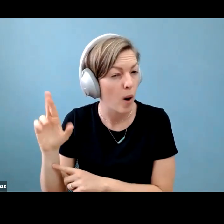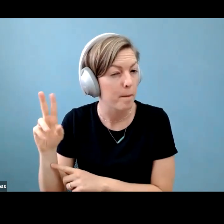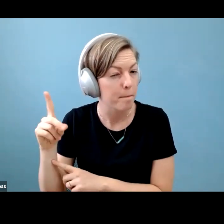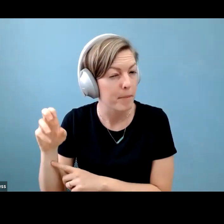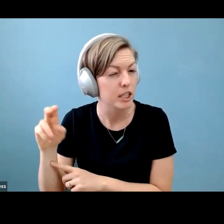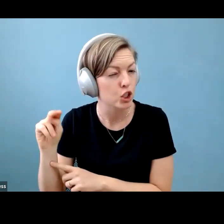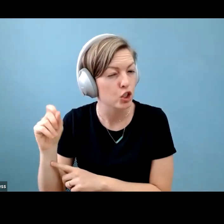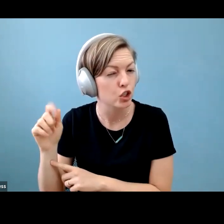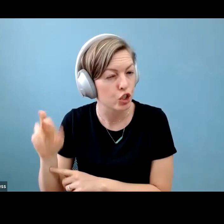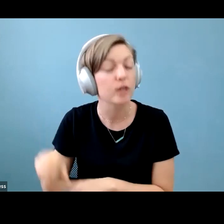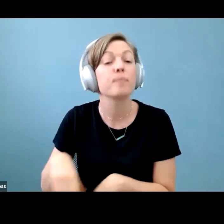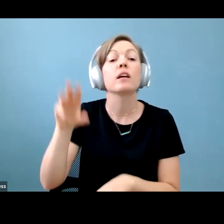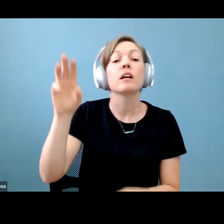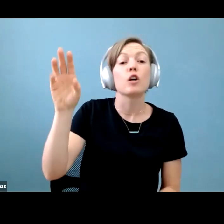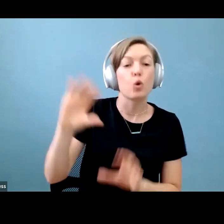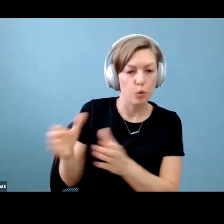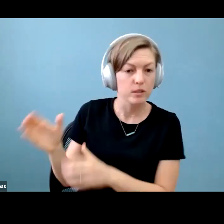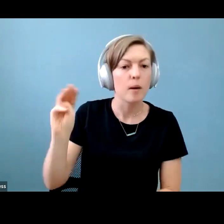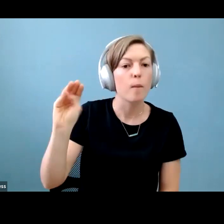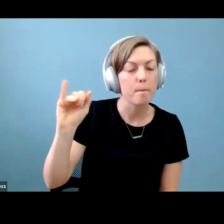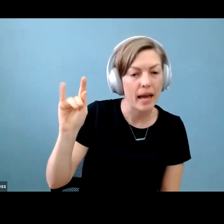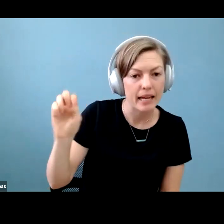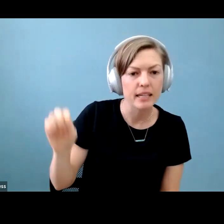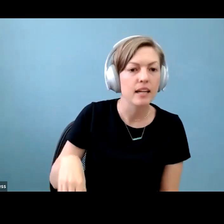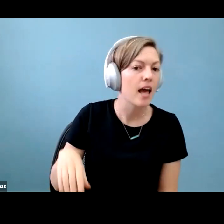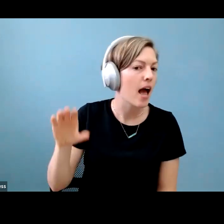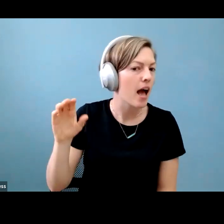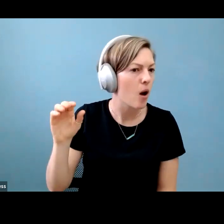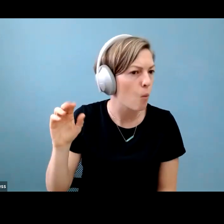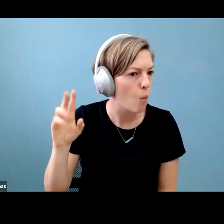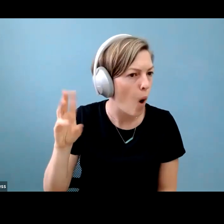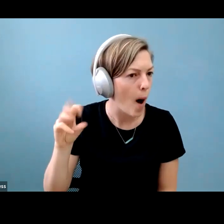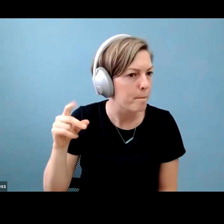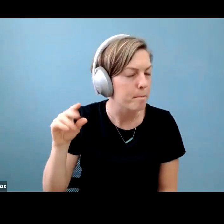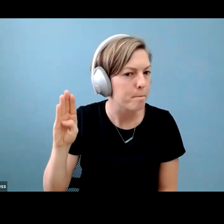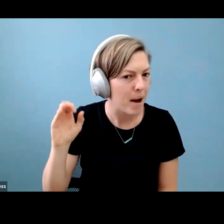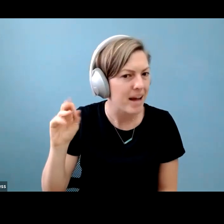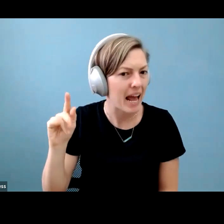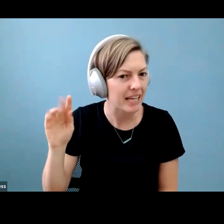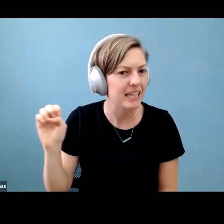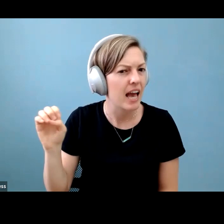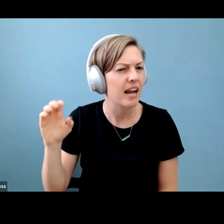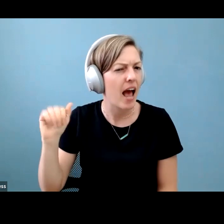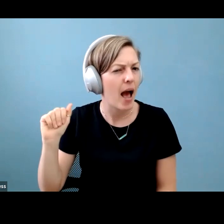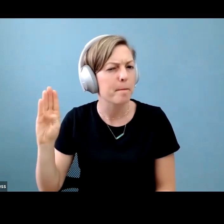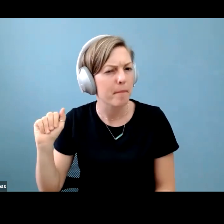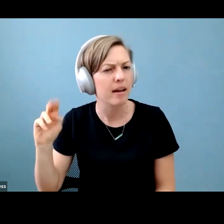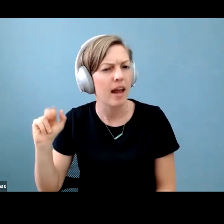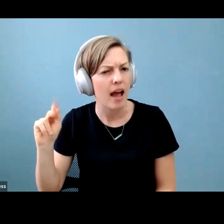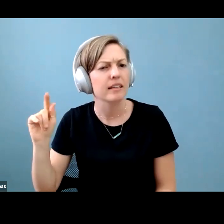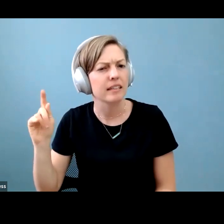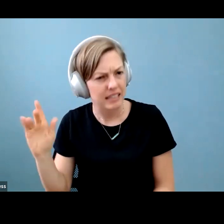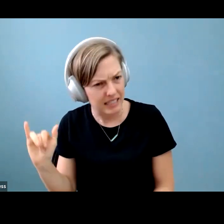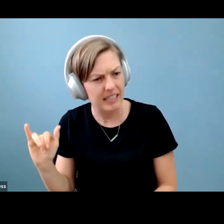Maine, the Wabanaki and the Abnaki tribal groups. As with all people who